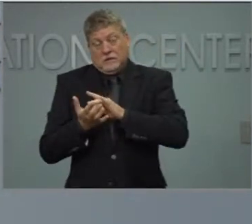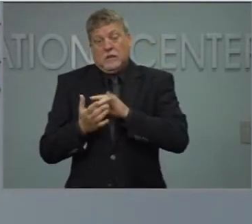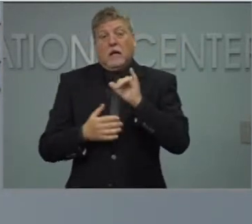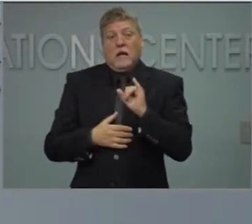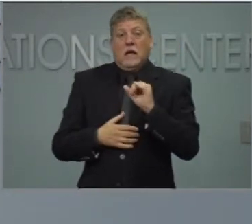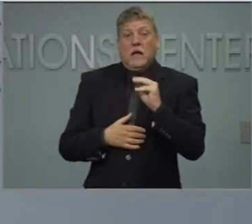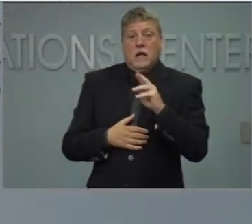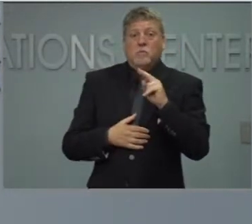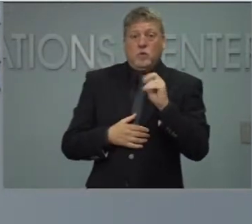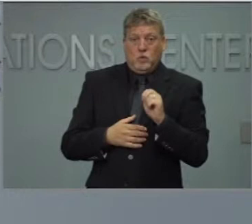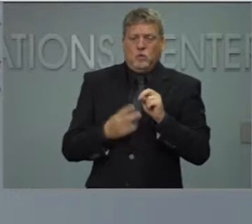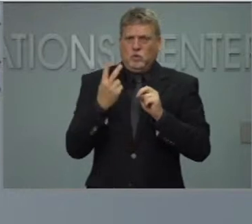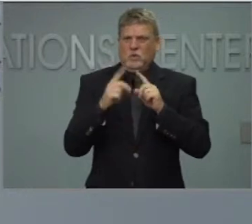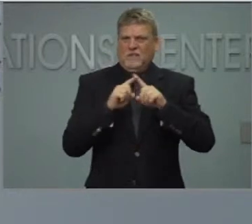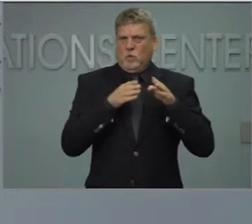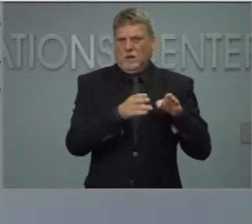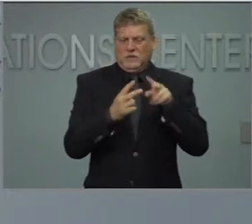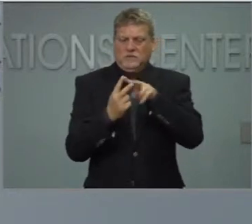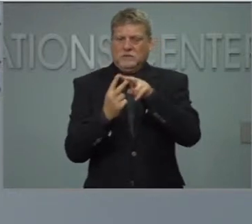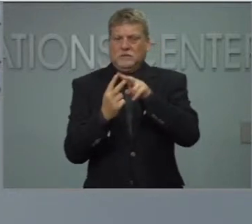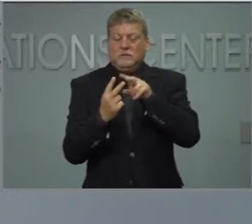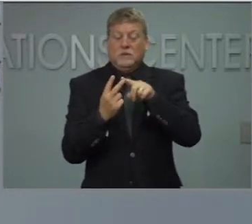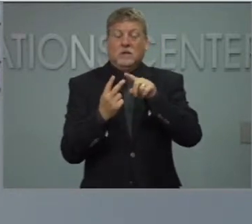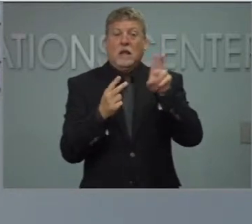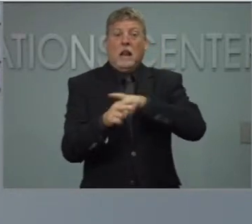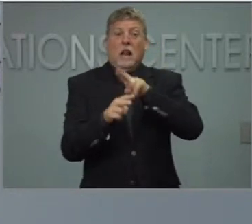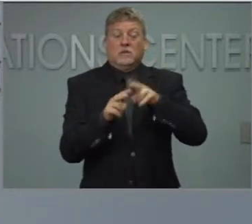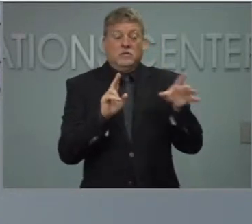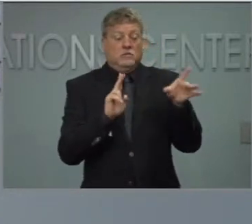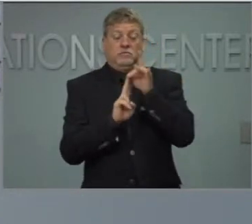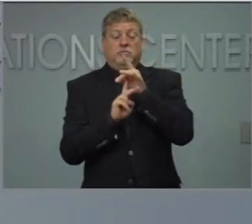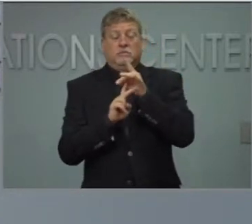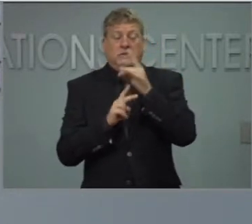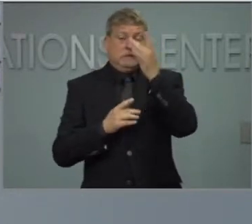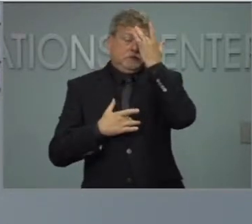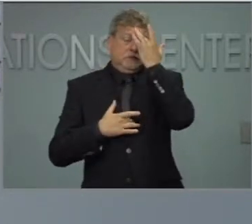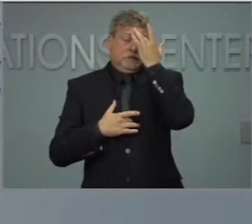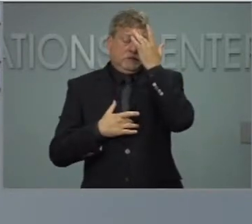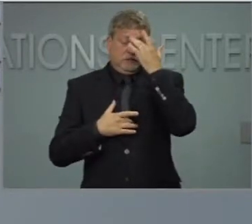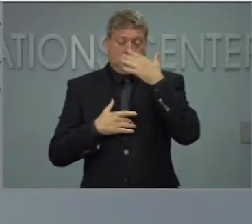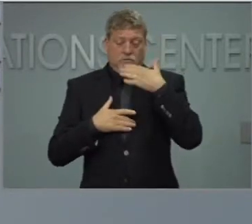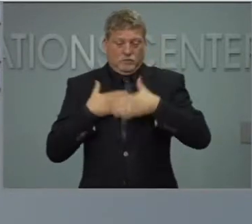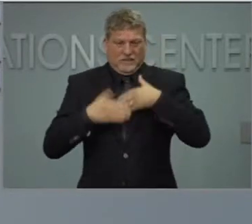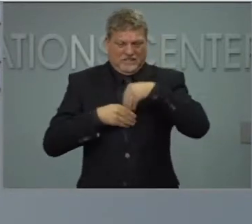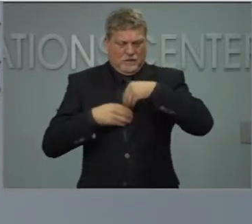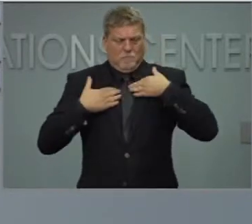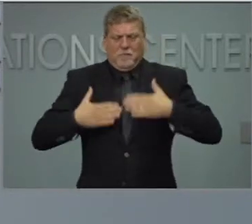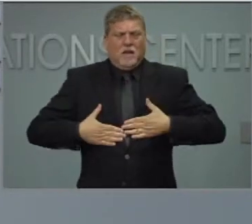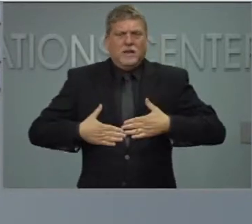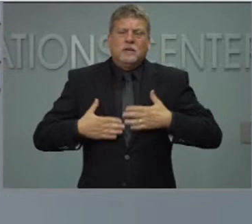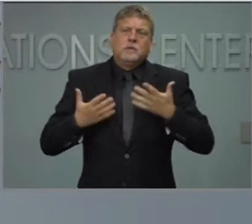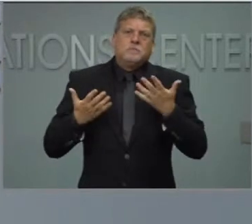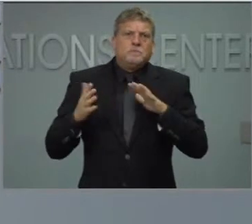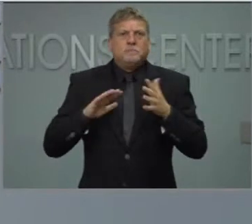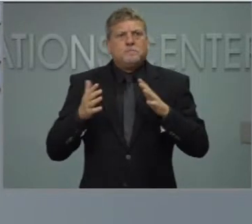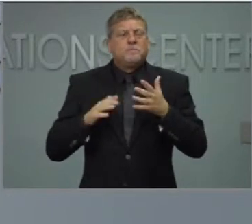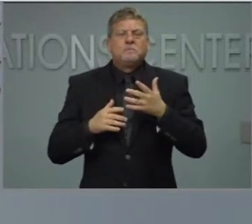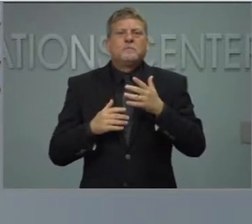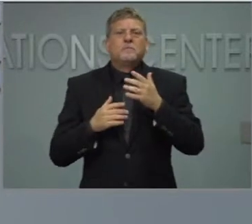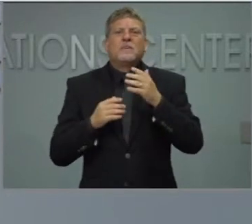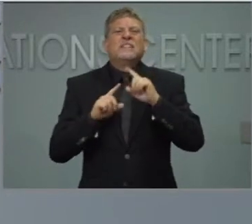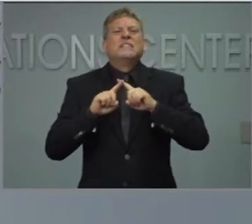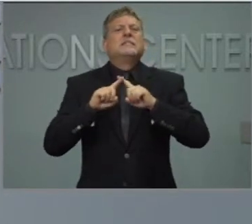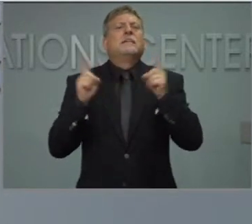kinds of COVID. When you get COVID just naturally in the community and you've gotten sick with it, it potentially can just give you a